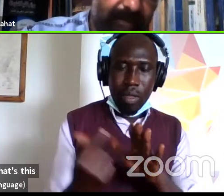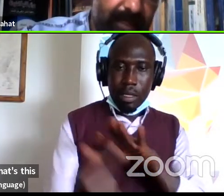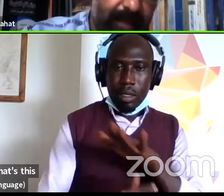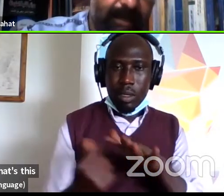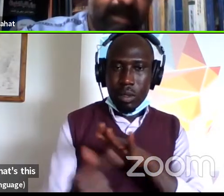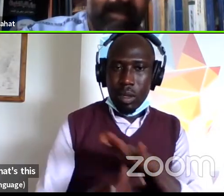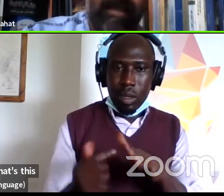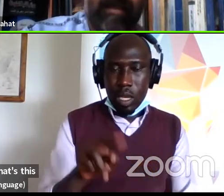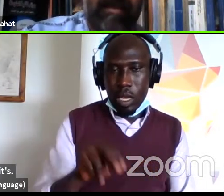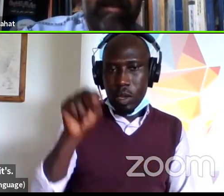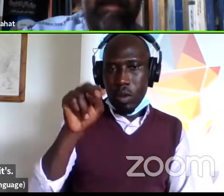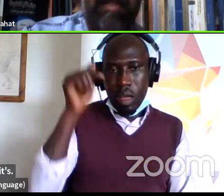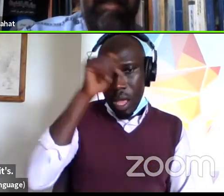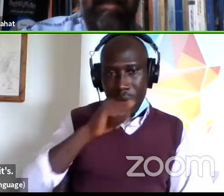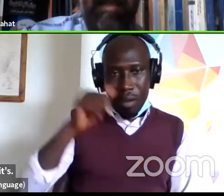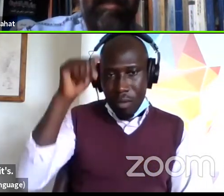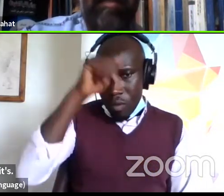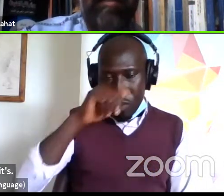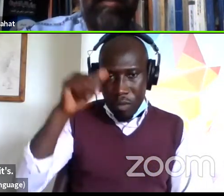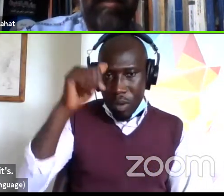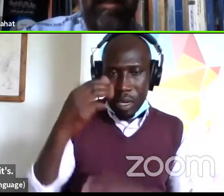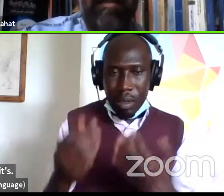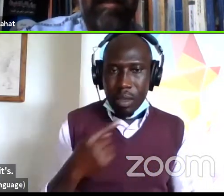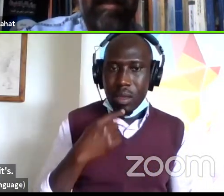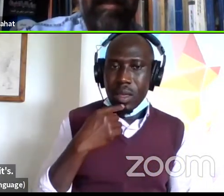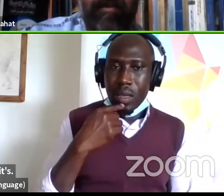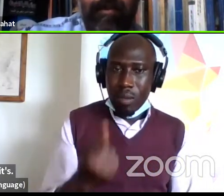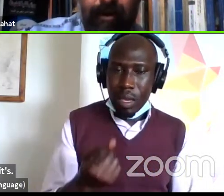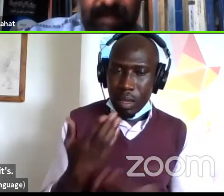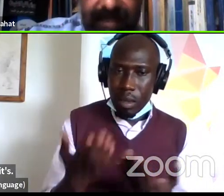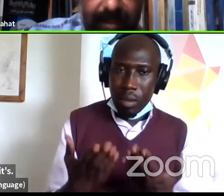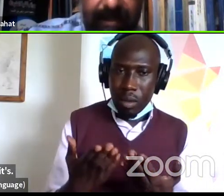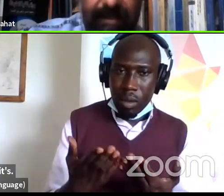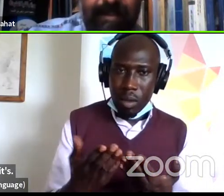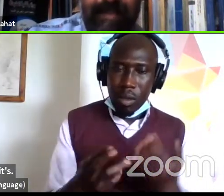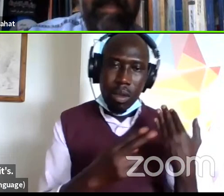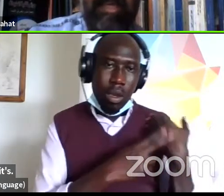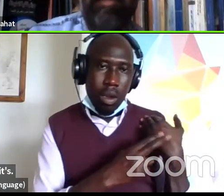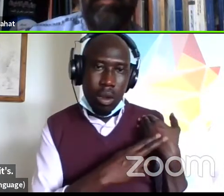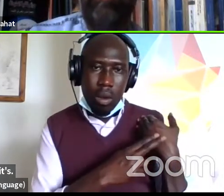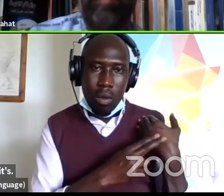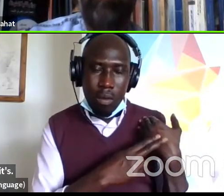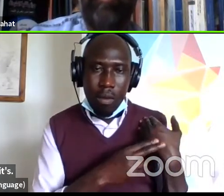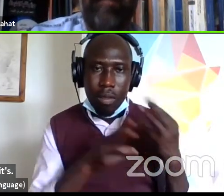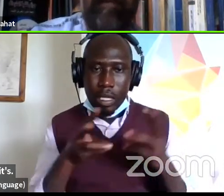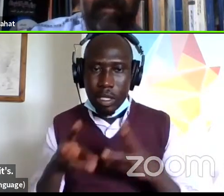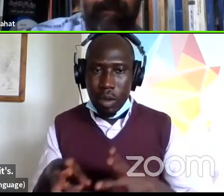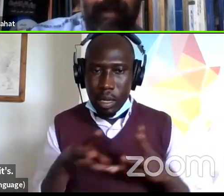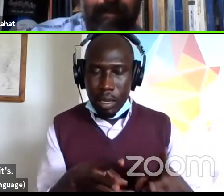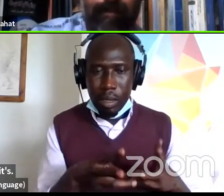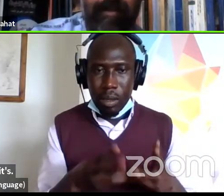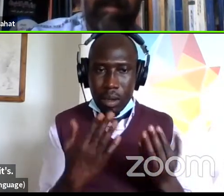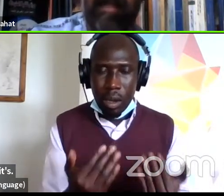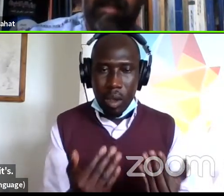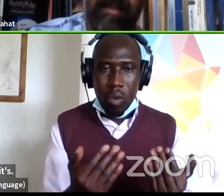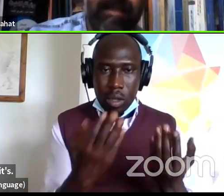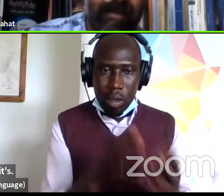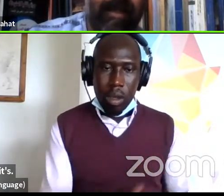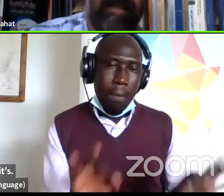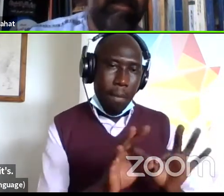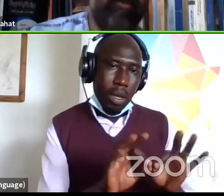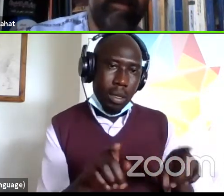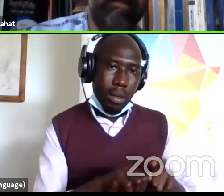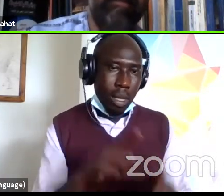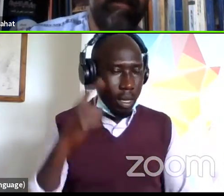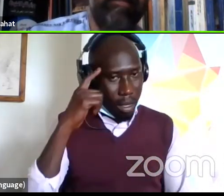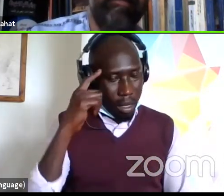North Africa. Let me say that the rule of the strategic litigation is now is very important, and I think the